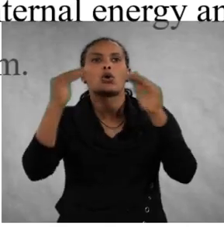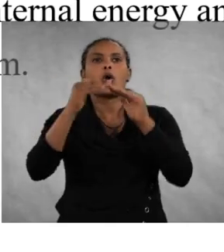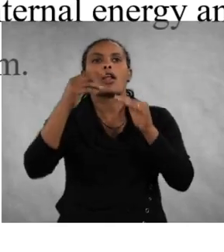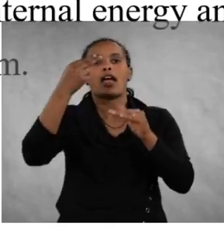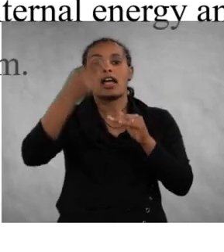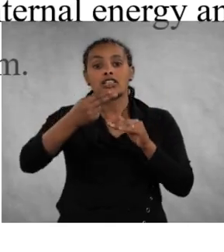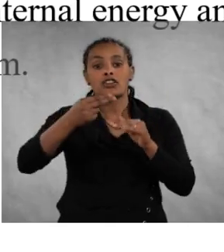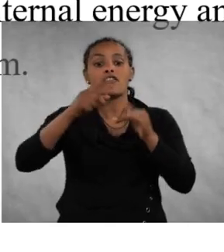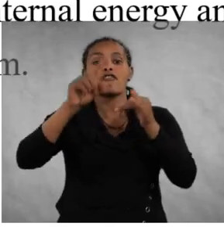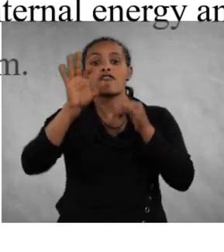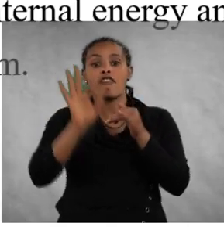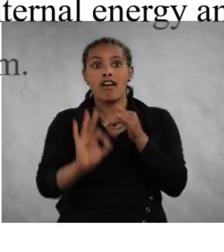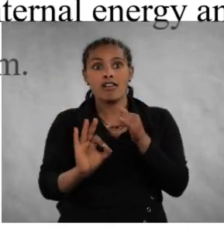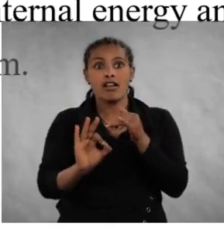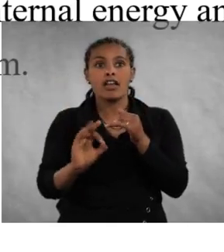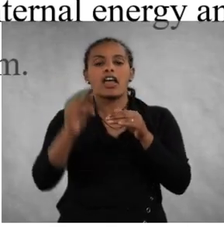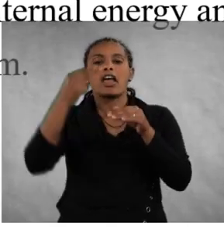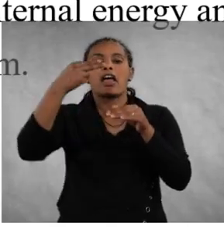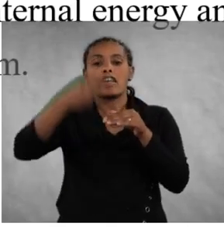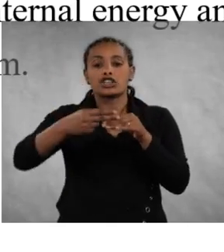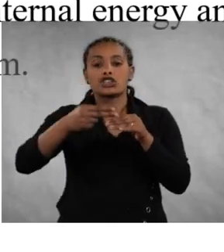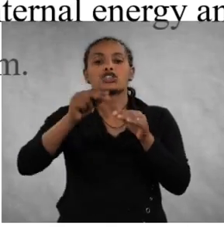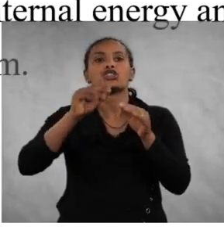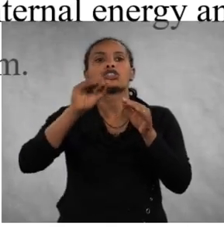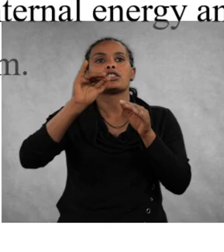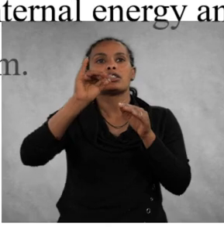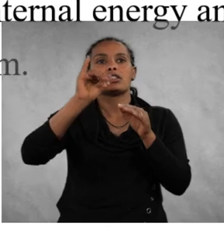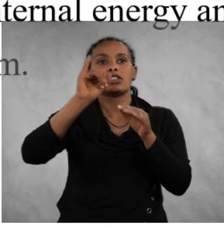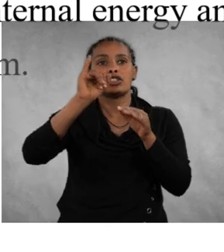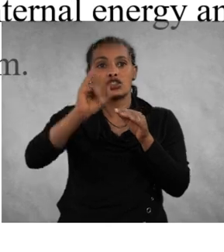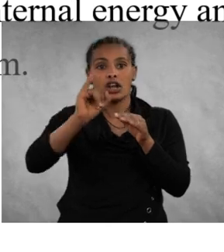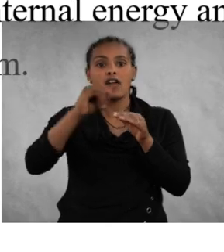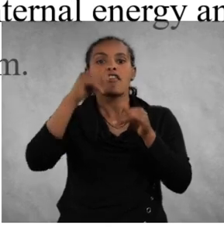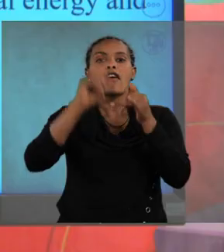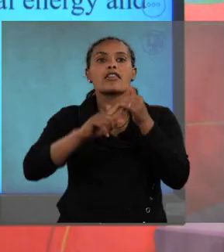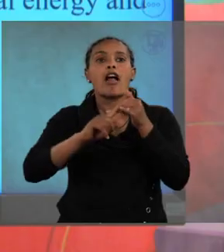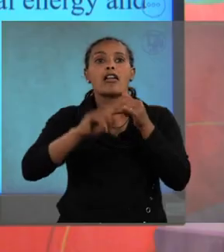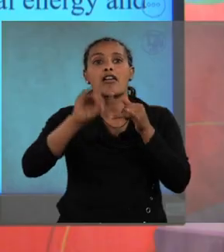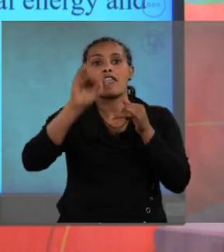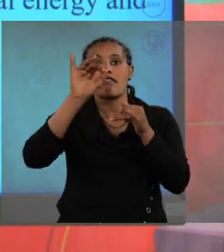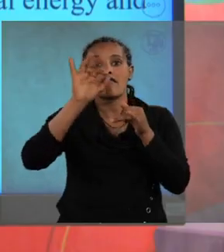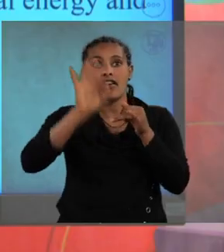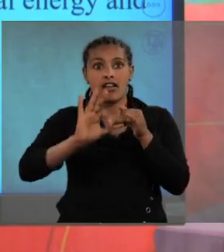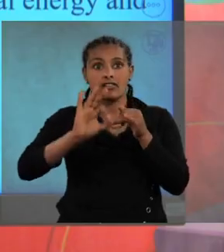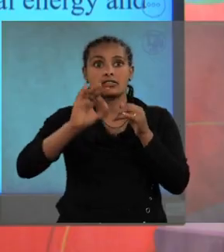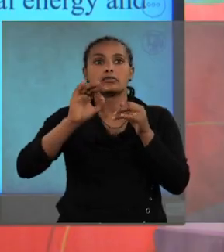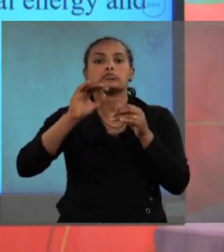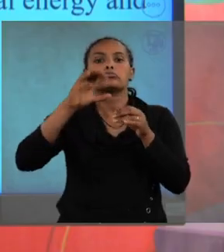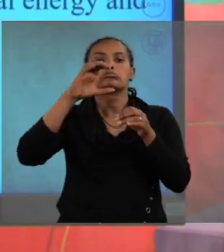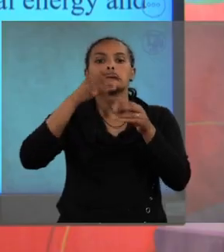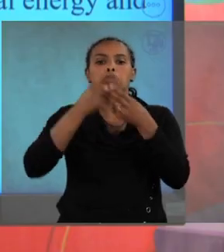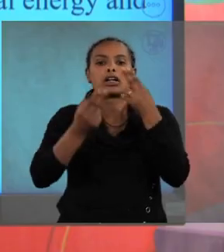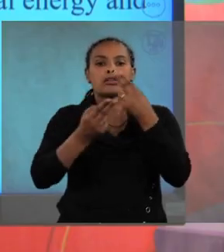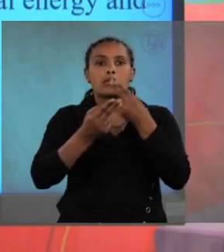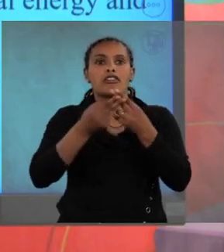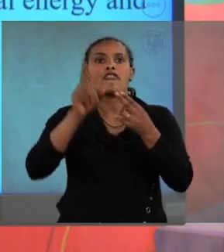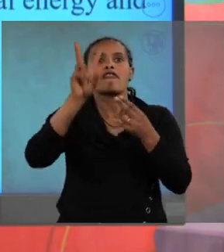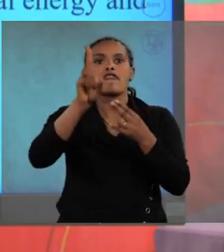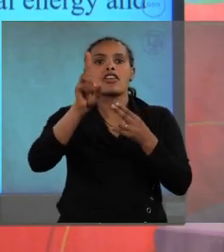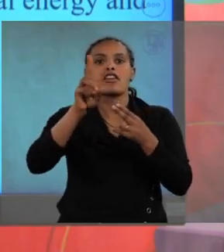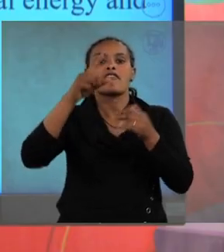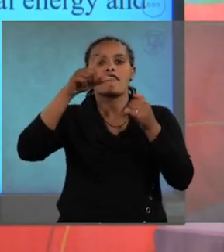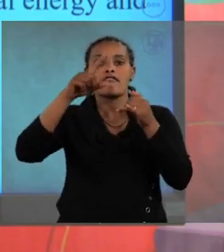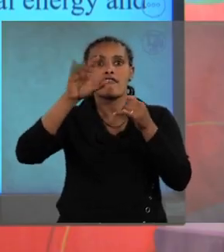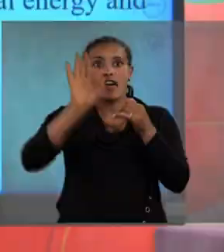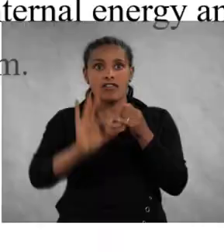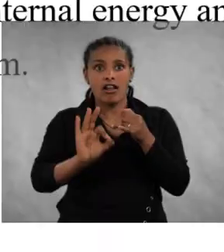final minus H initial equal final enthalpy is E final plus pressure times V final